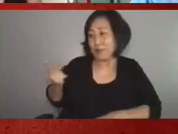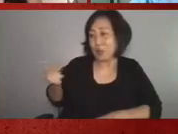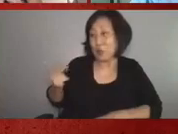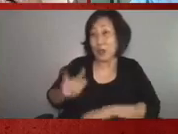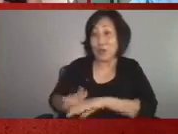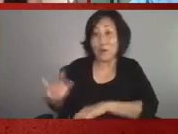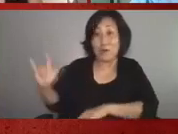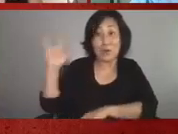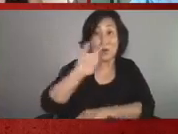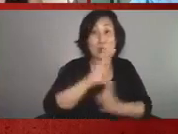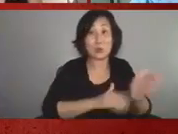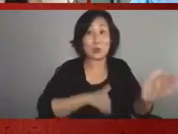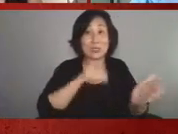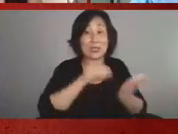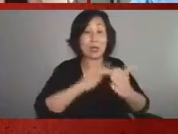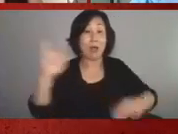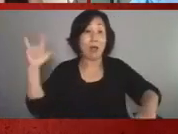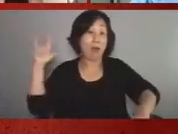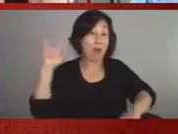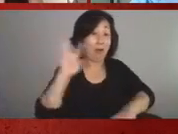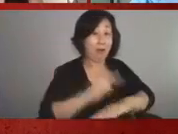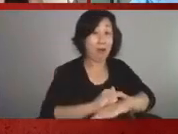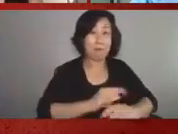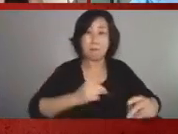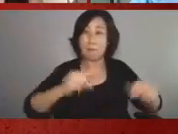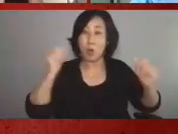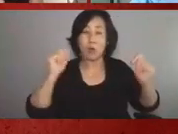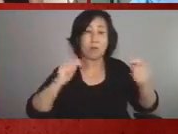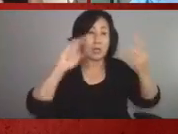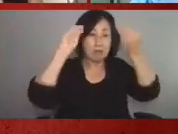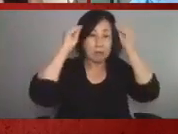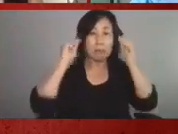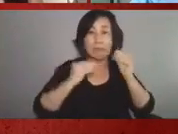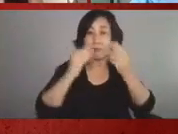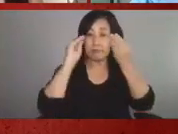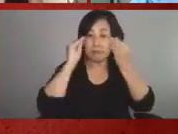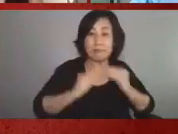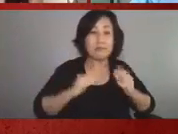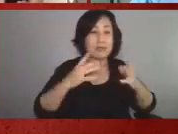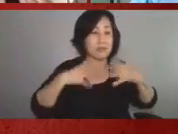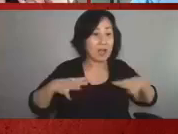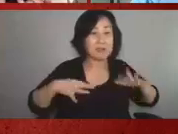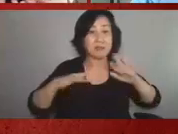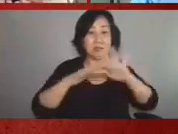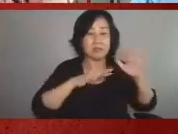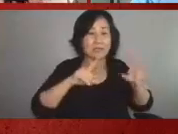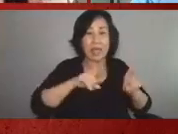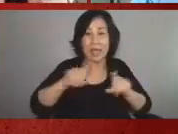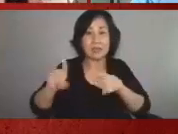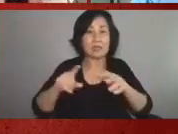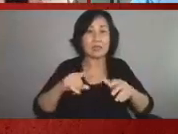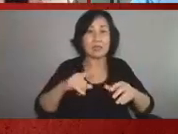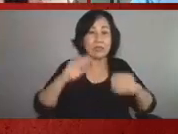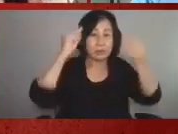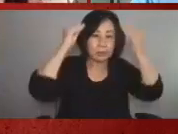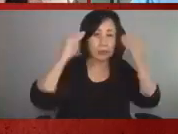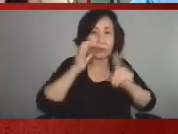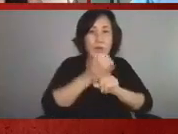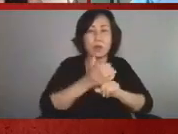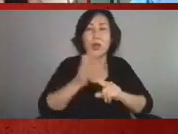Michaela and we flew out to New Zealand, and as soon as we landed, we were doing hair and makeup